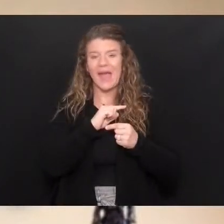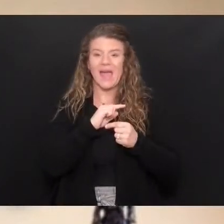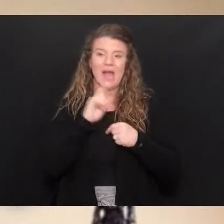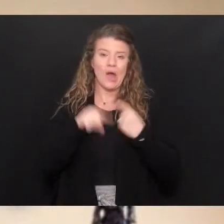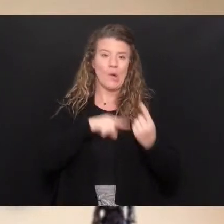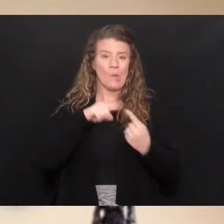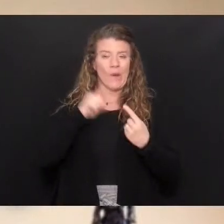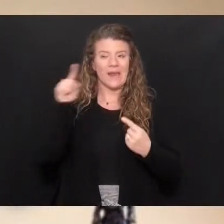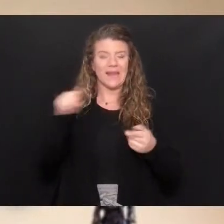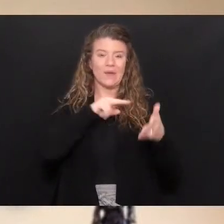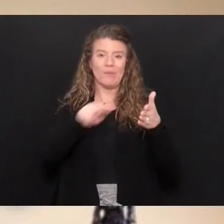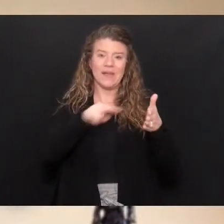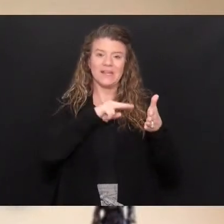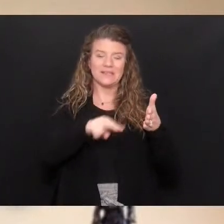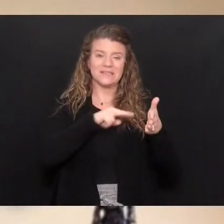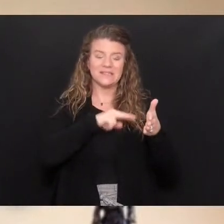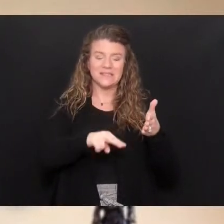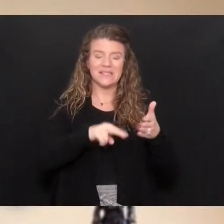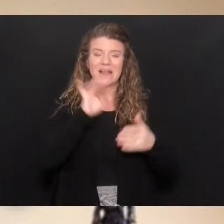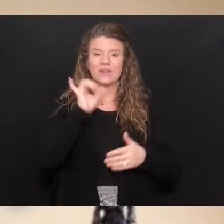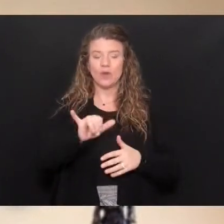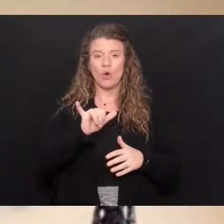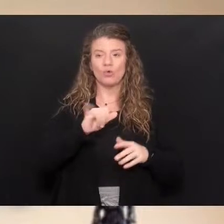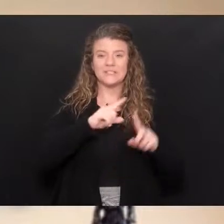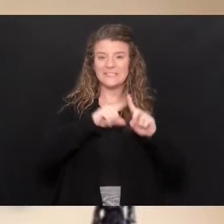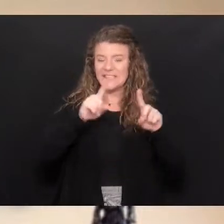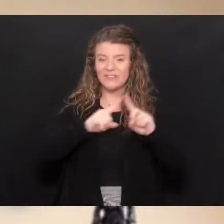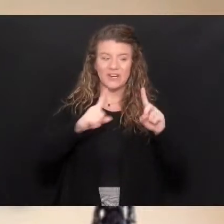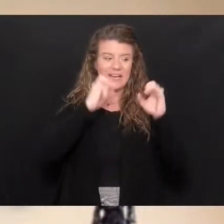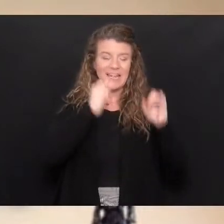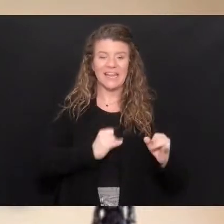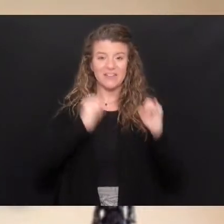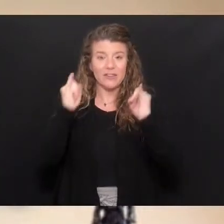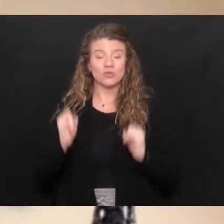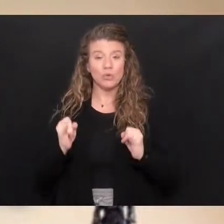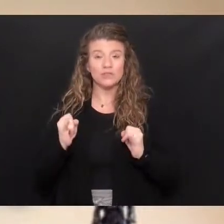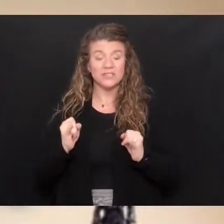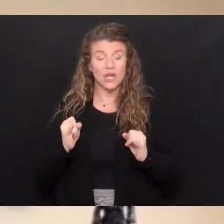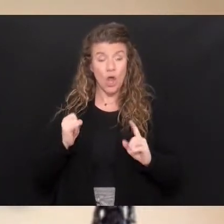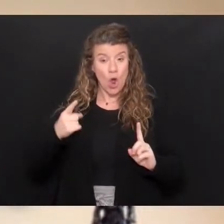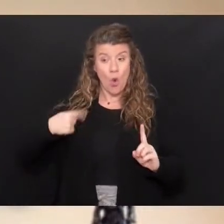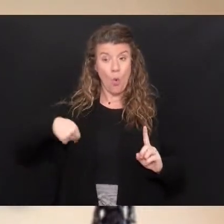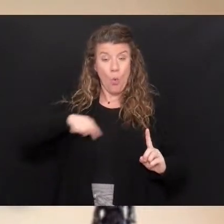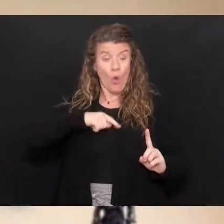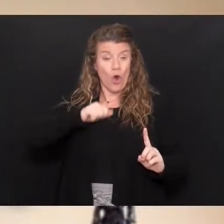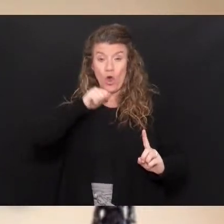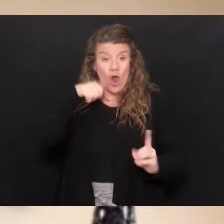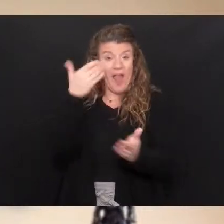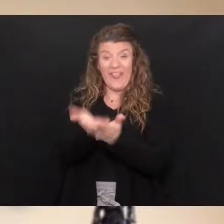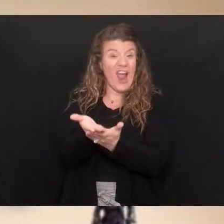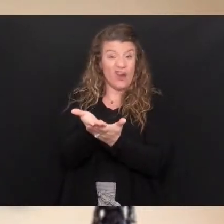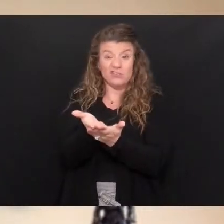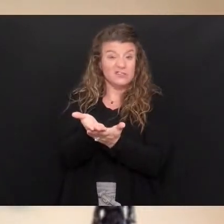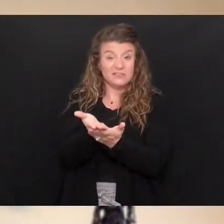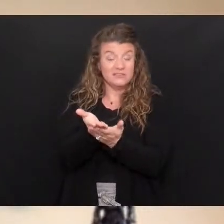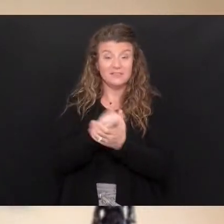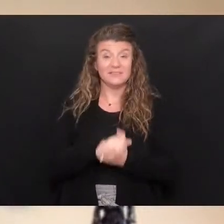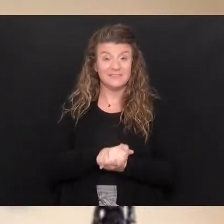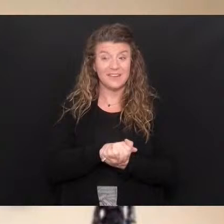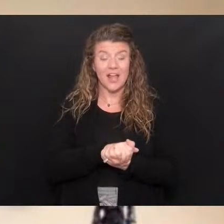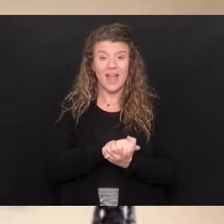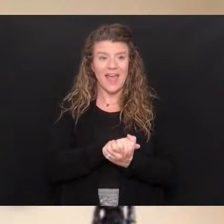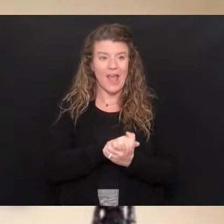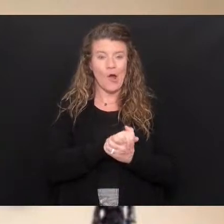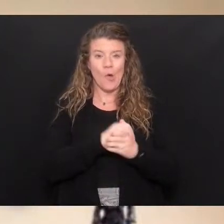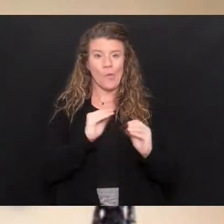he has to read out those individuals, we're still not there. And we have clearly hit